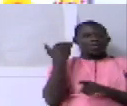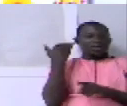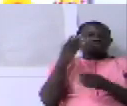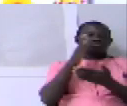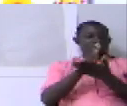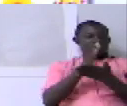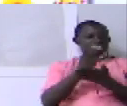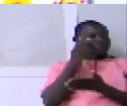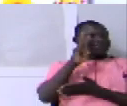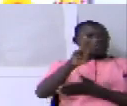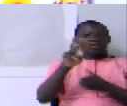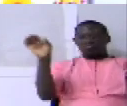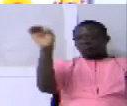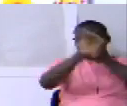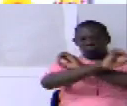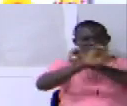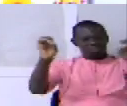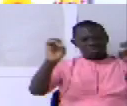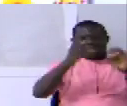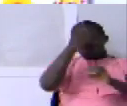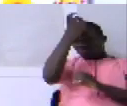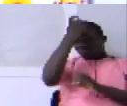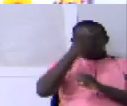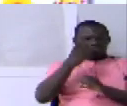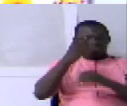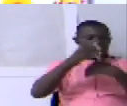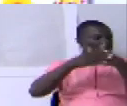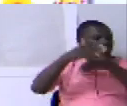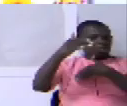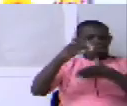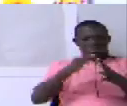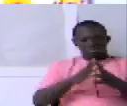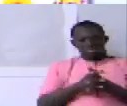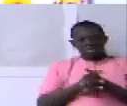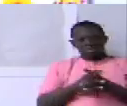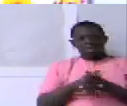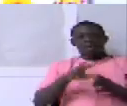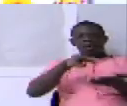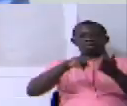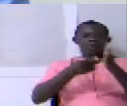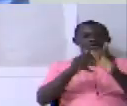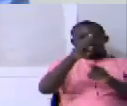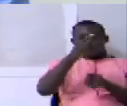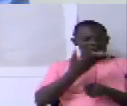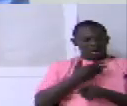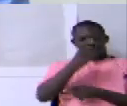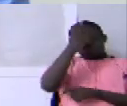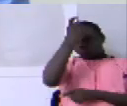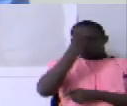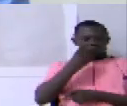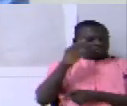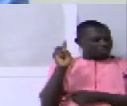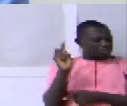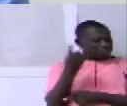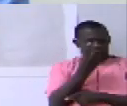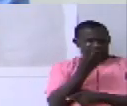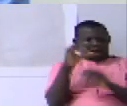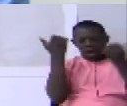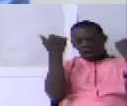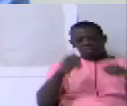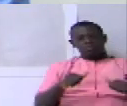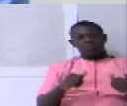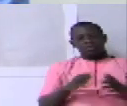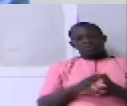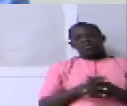was not seeing anything. Bari tembo kamfa ya kende nyabe dibiring. You were consumed with anger. Definitely. Sulka munta kamfa